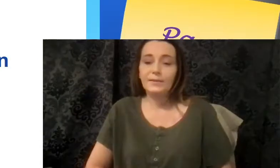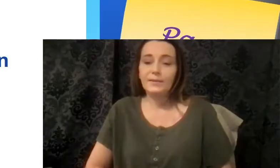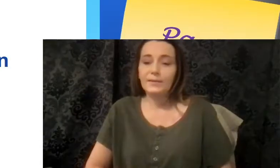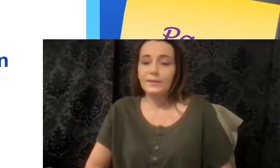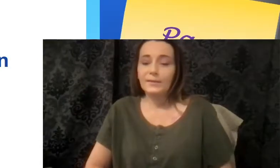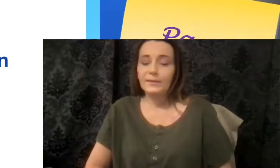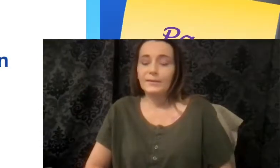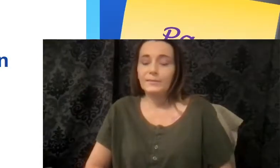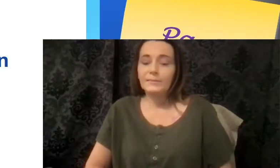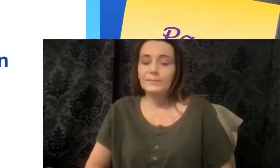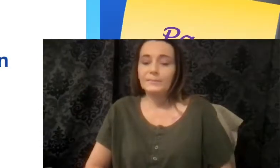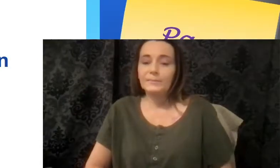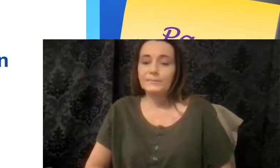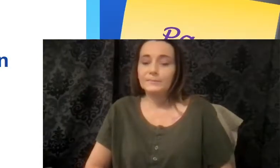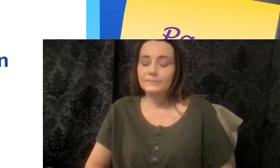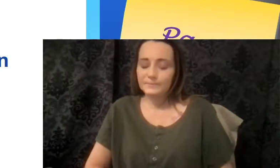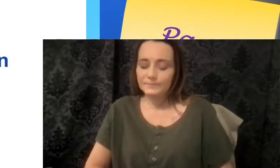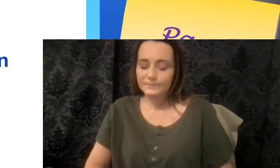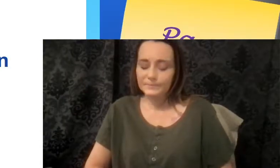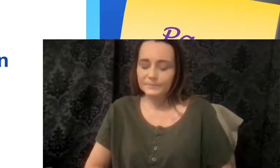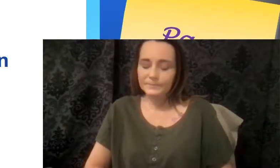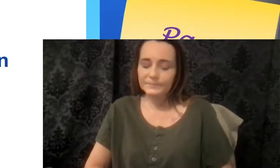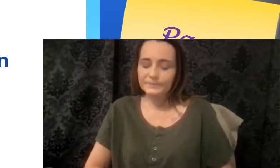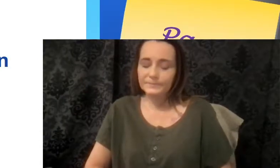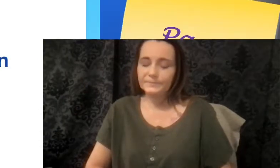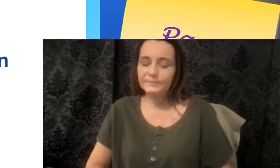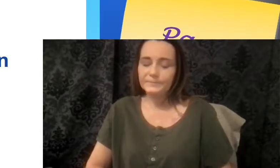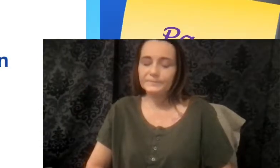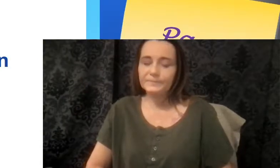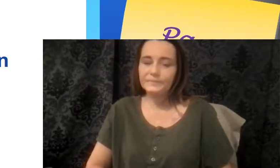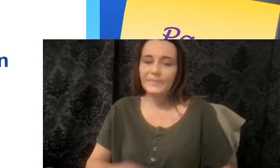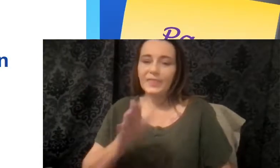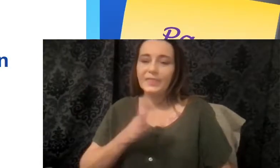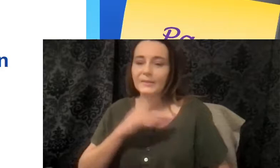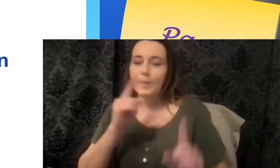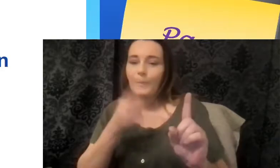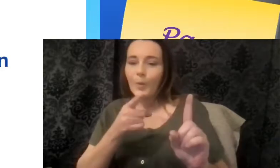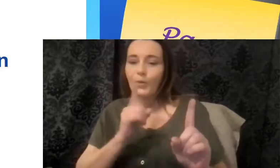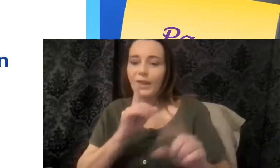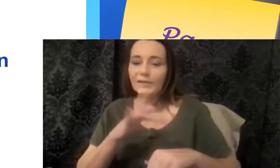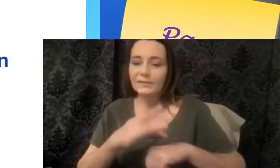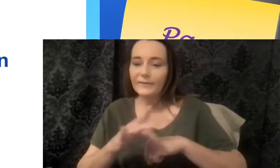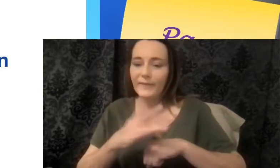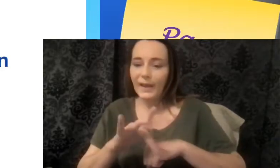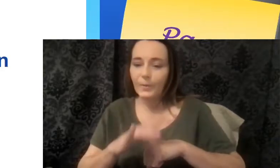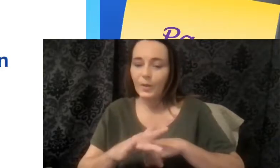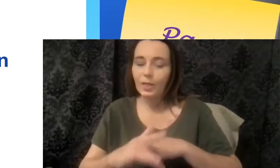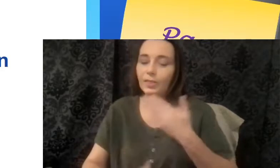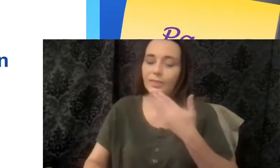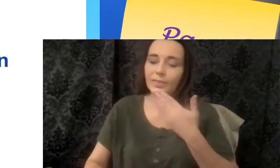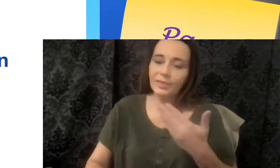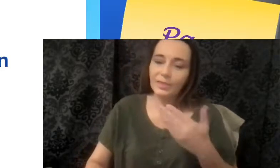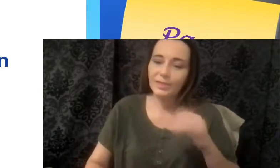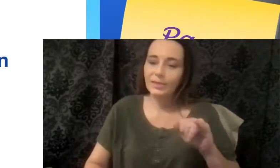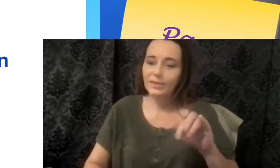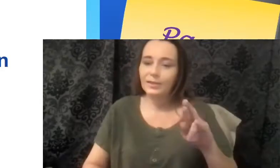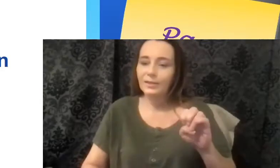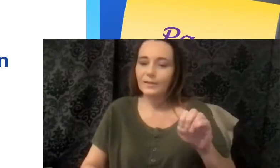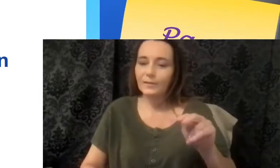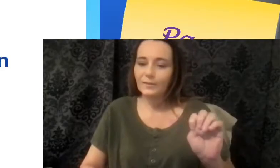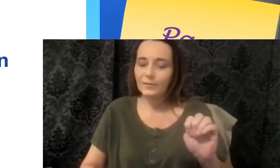So, Yeah, but anyway, it is Irene, available. that's my point. It is available. So Irene, thank you so much. Thank you,